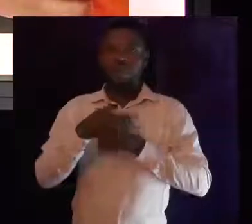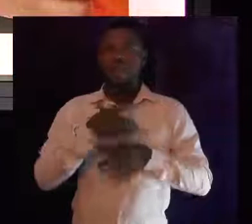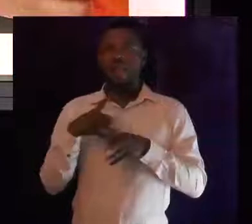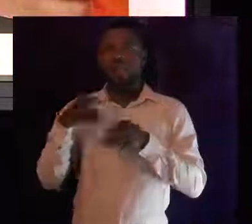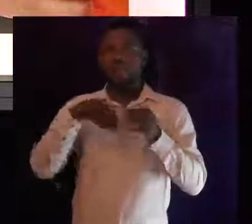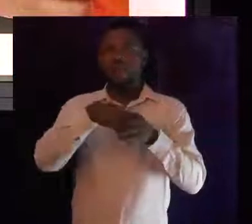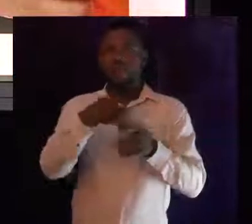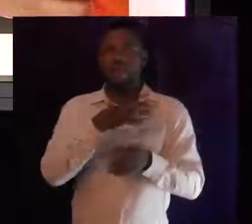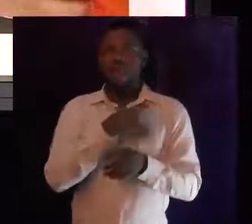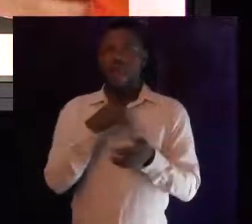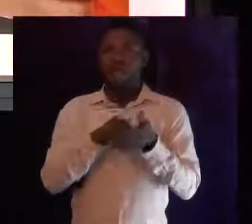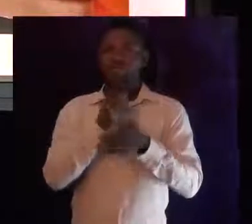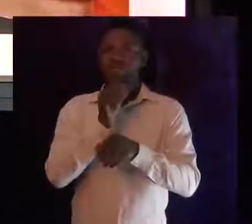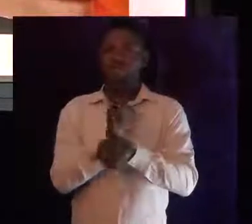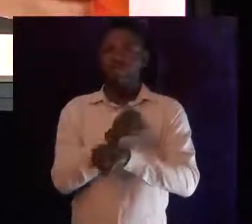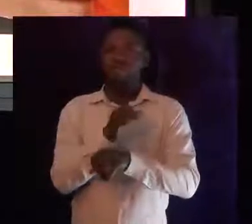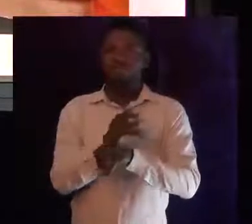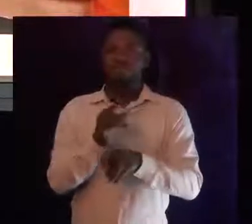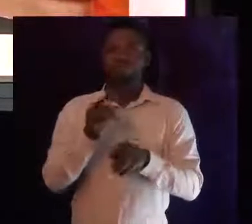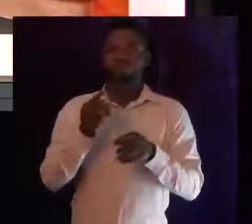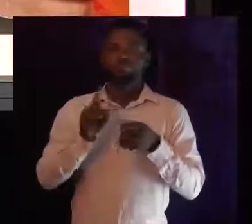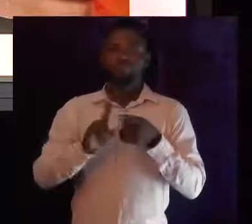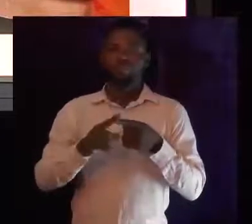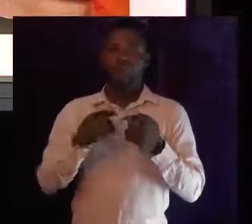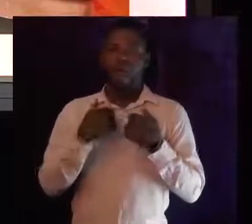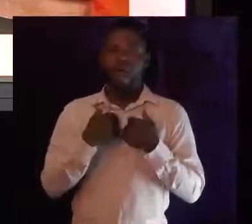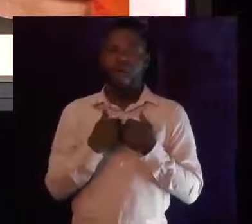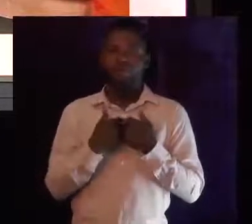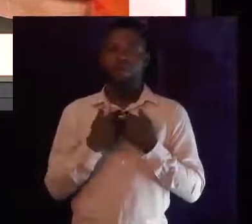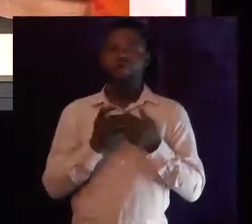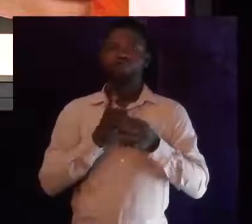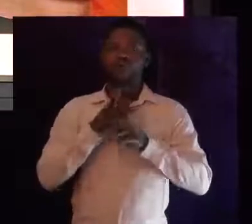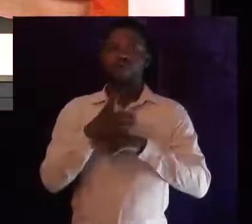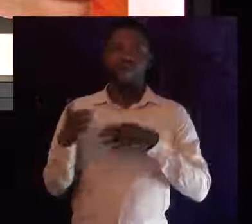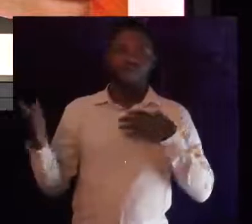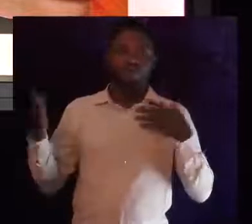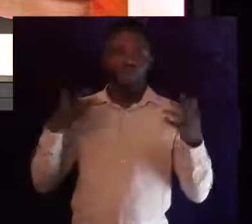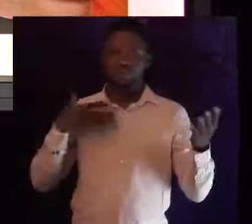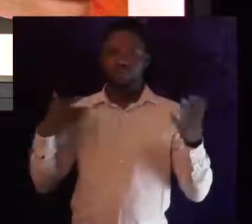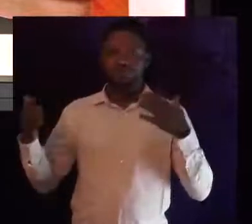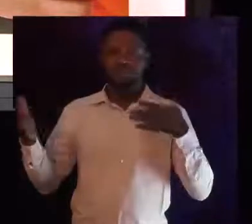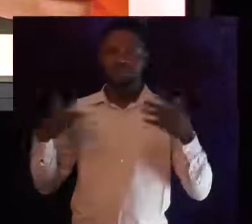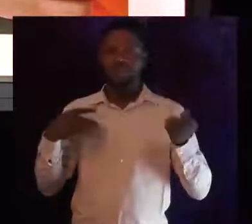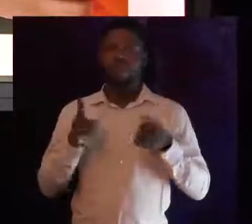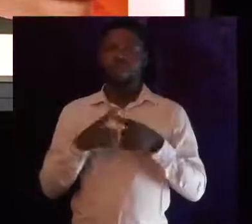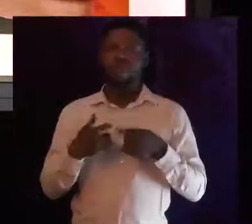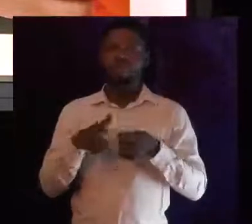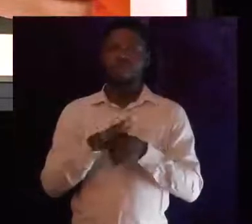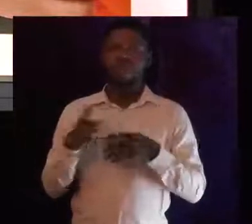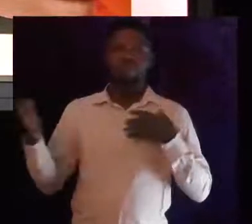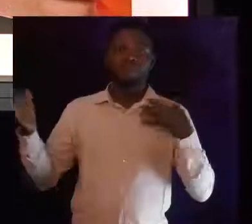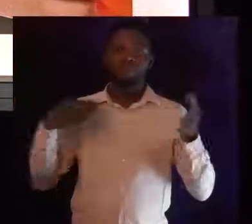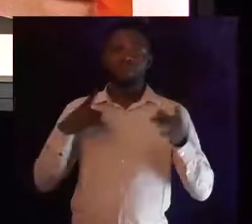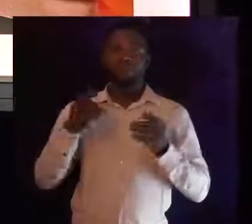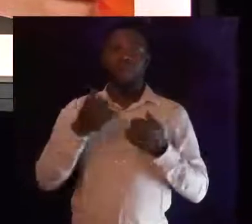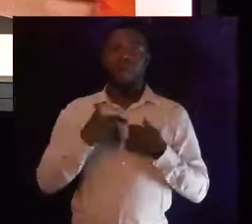to go in and move out. And it is advisable to have cross ventilation.